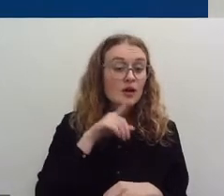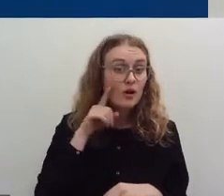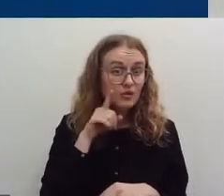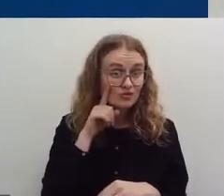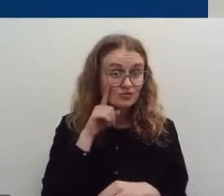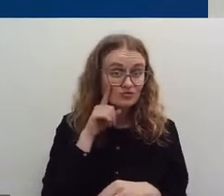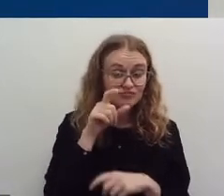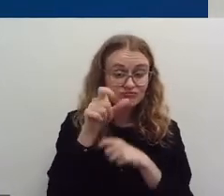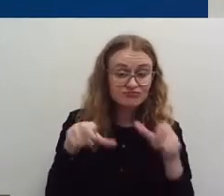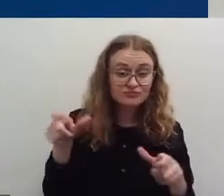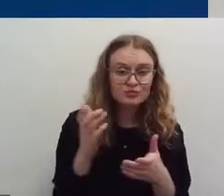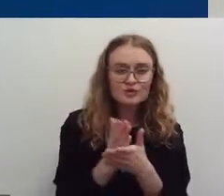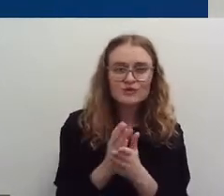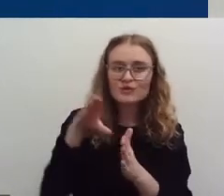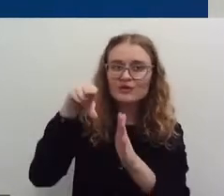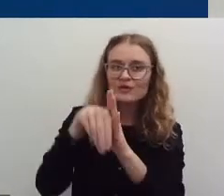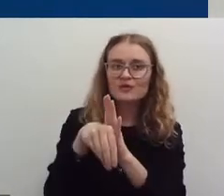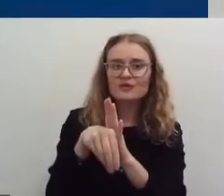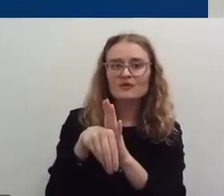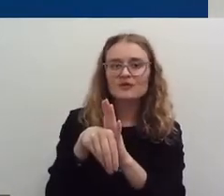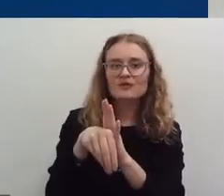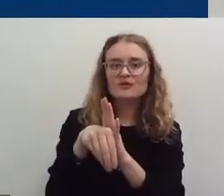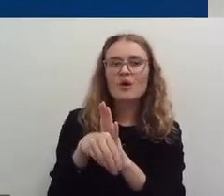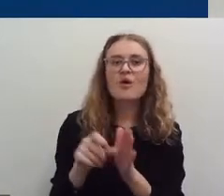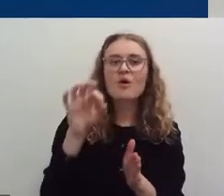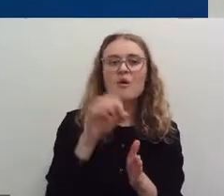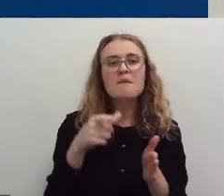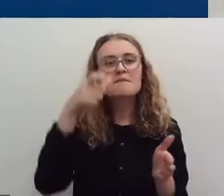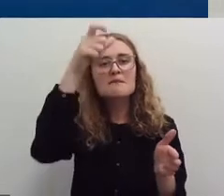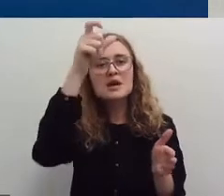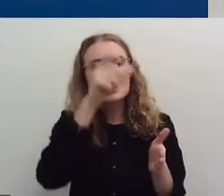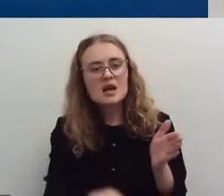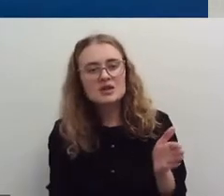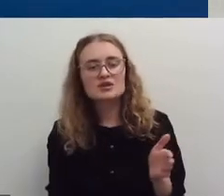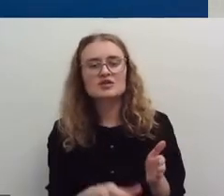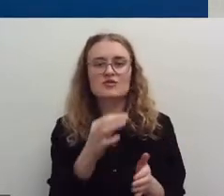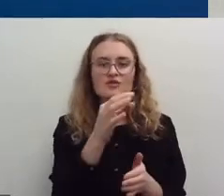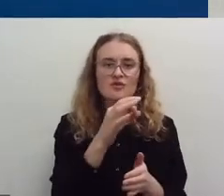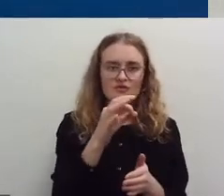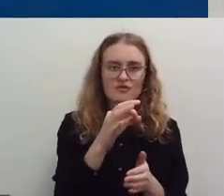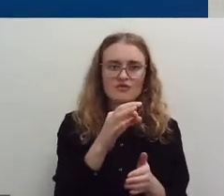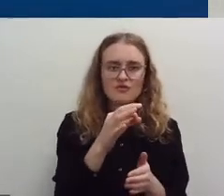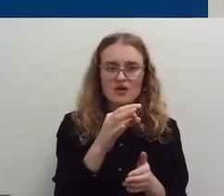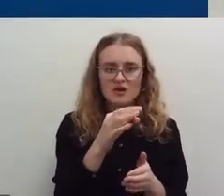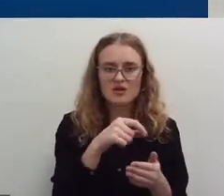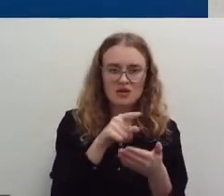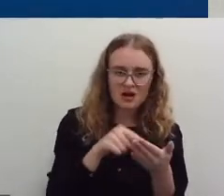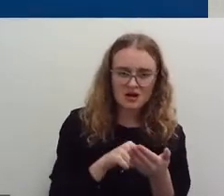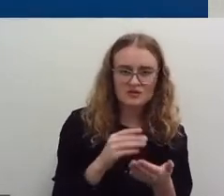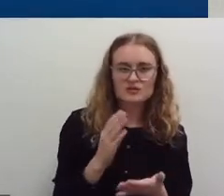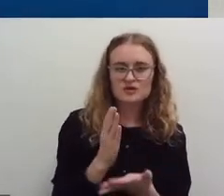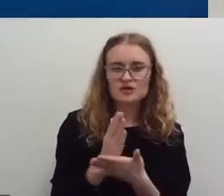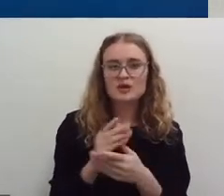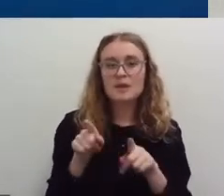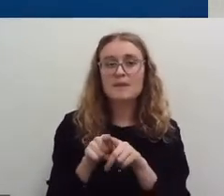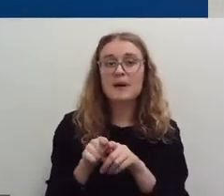are connected to the everyday work of Nordic Council of Ministers. And last year, we also had a